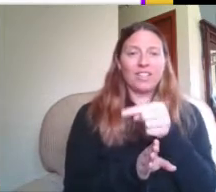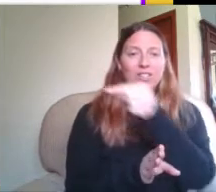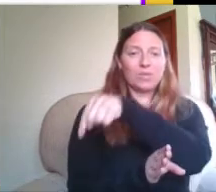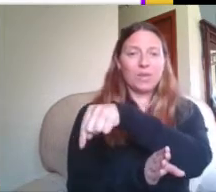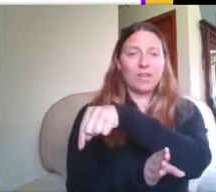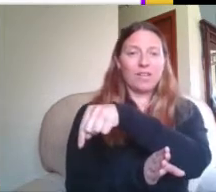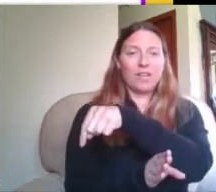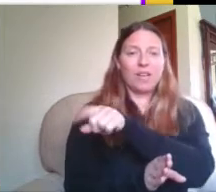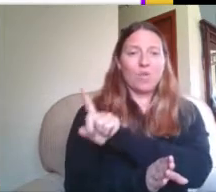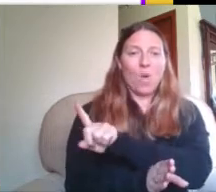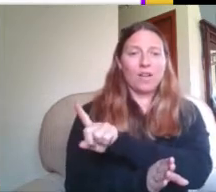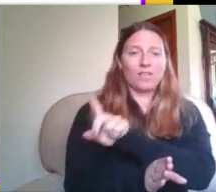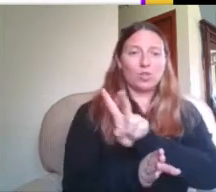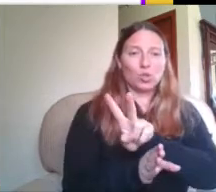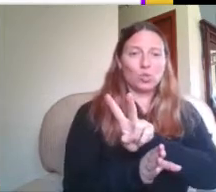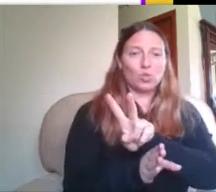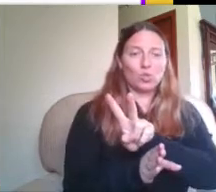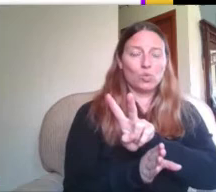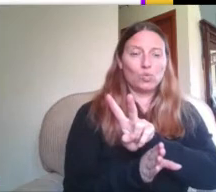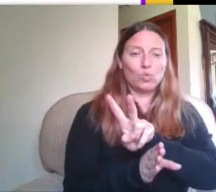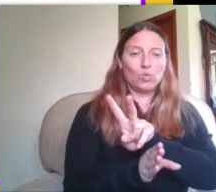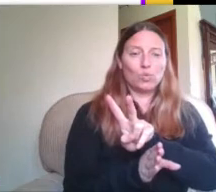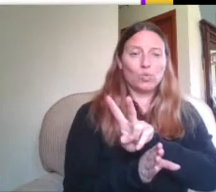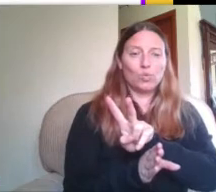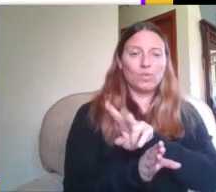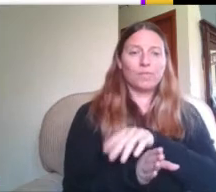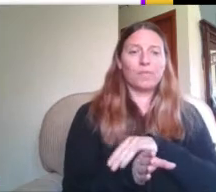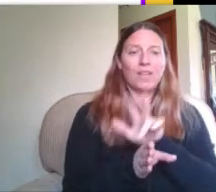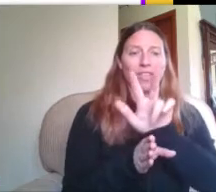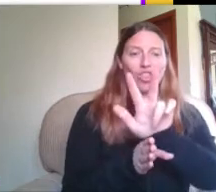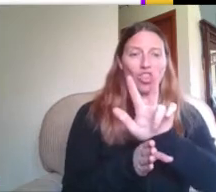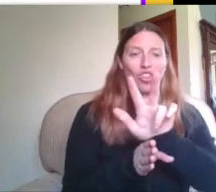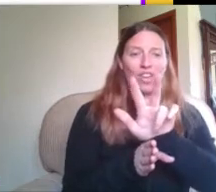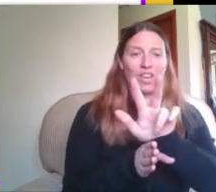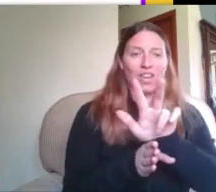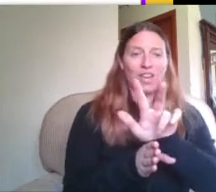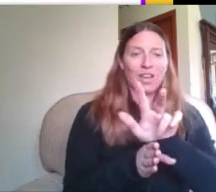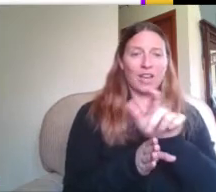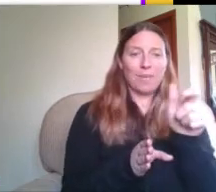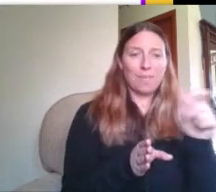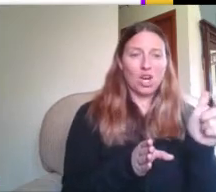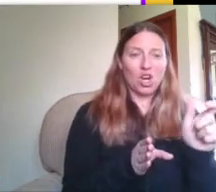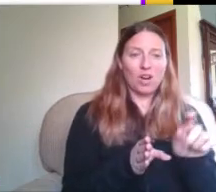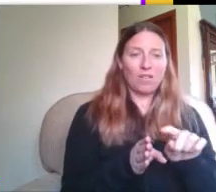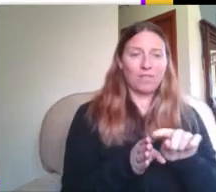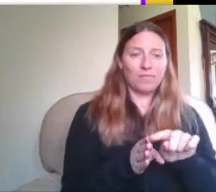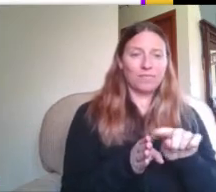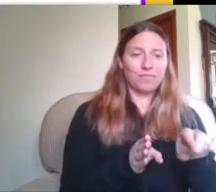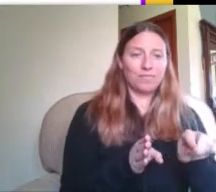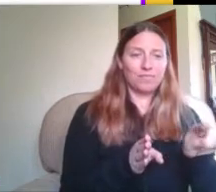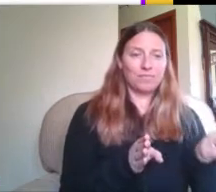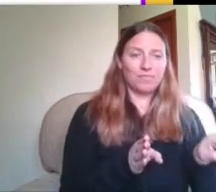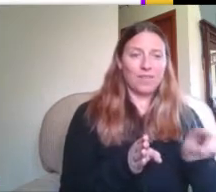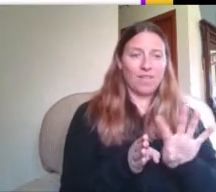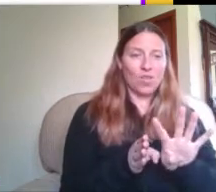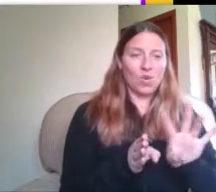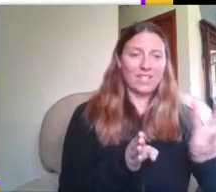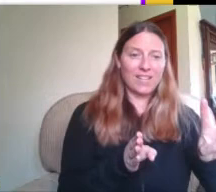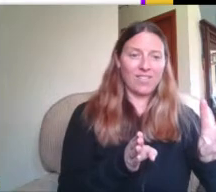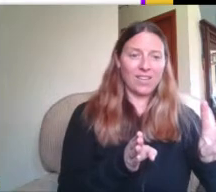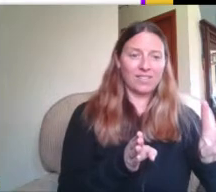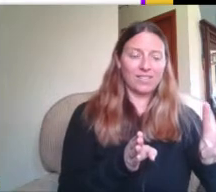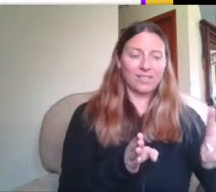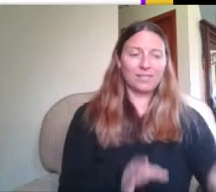And then if you look, the values that are greater than 3 are 4 miles and 7 miles.